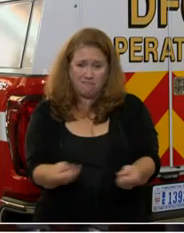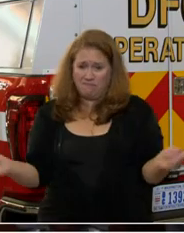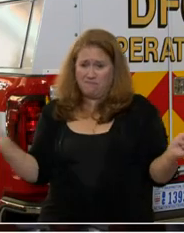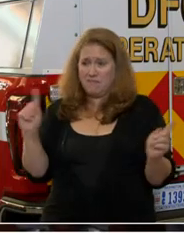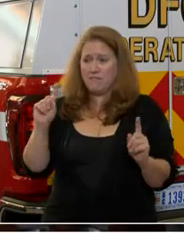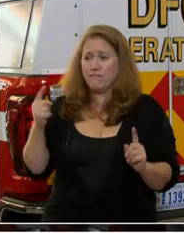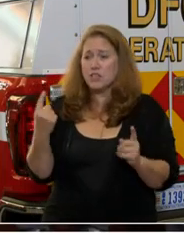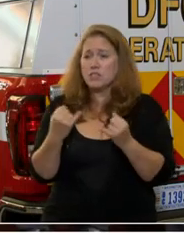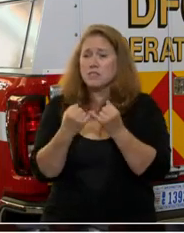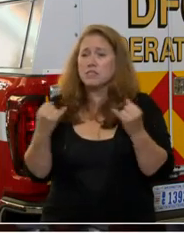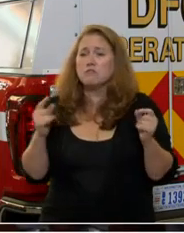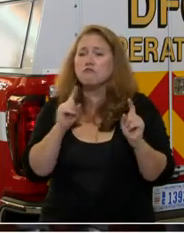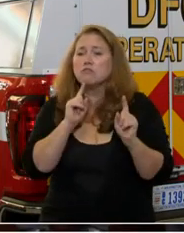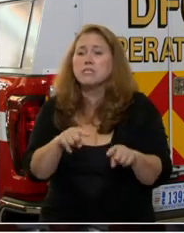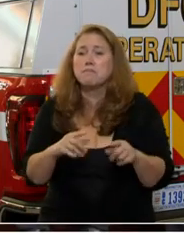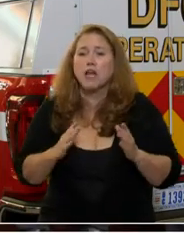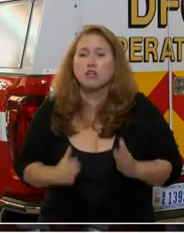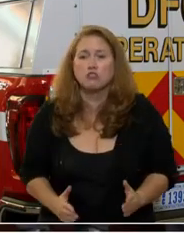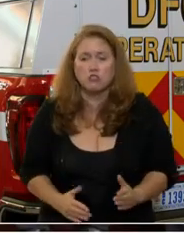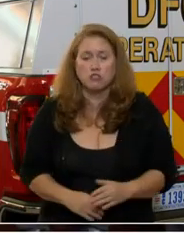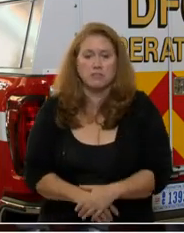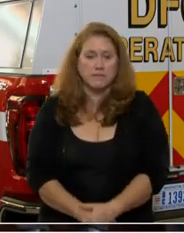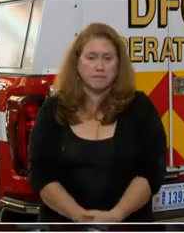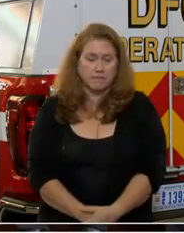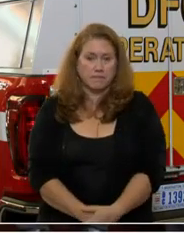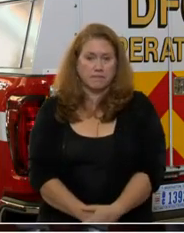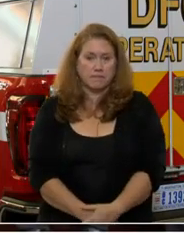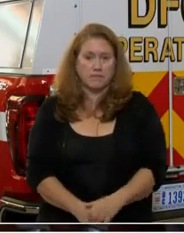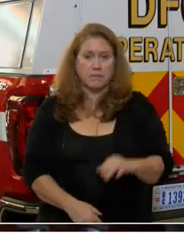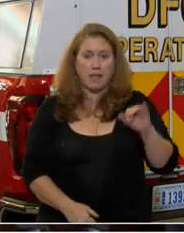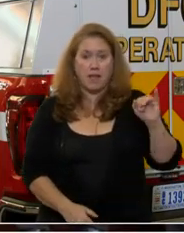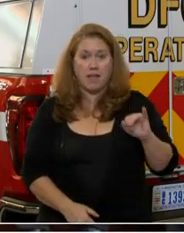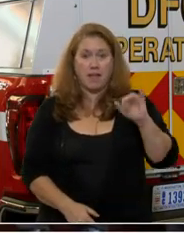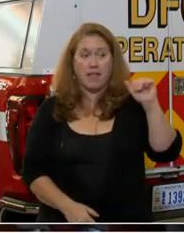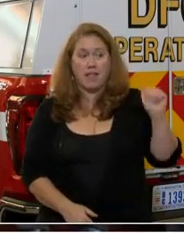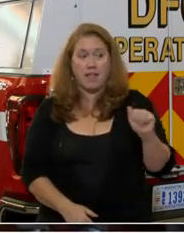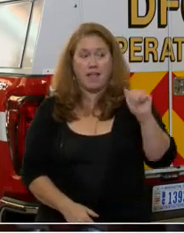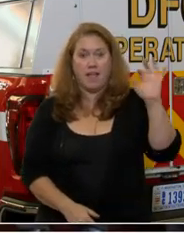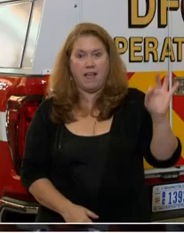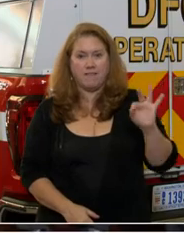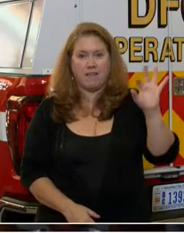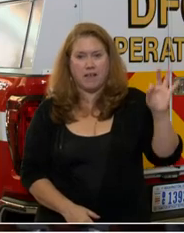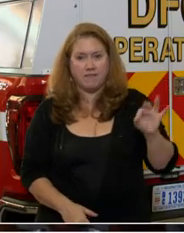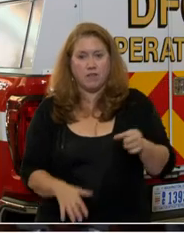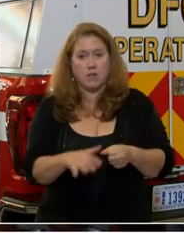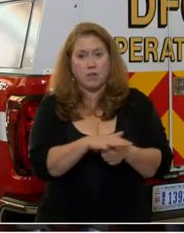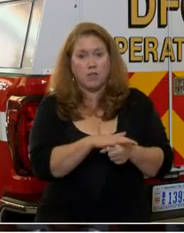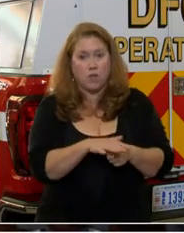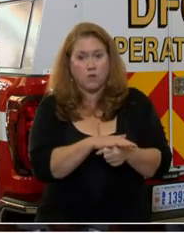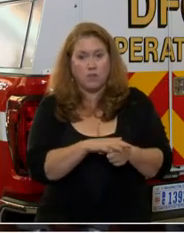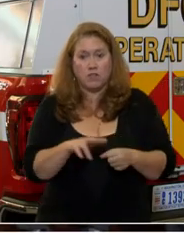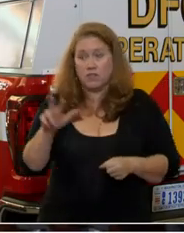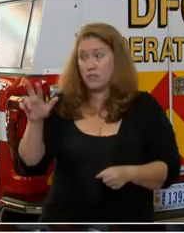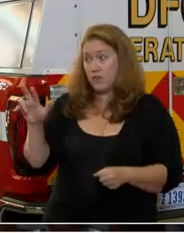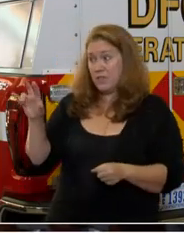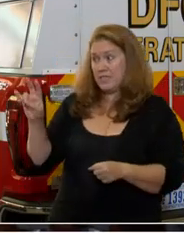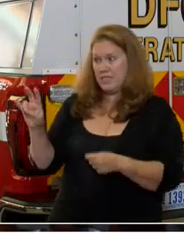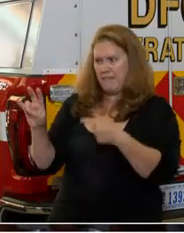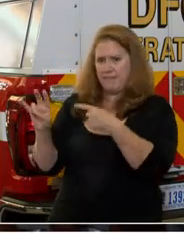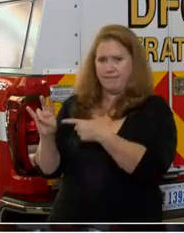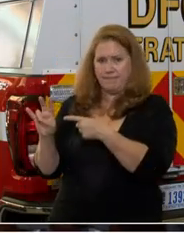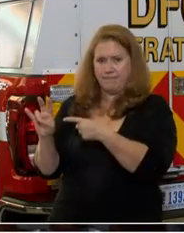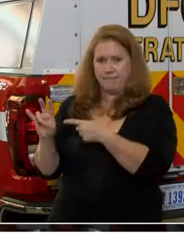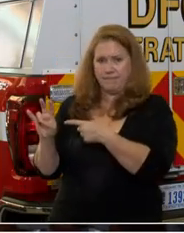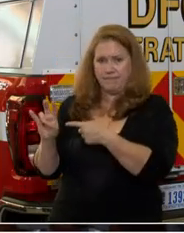and Local 3721, for working with us. The city administrator, the deputy mayor, and I